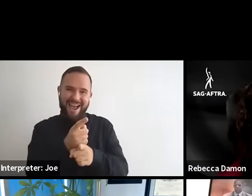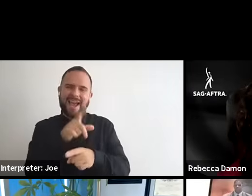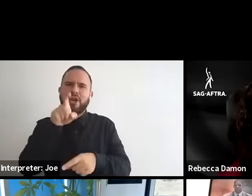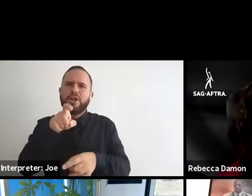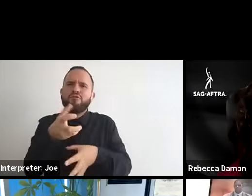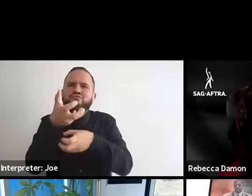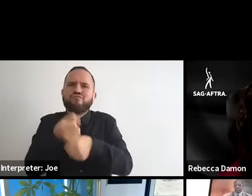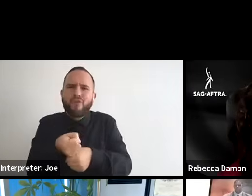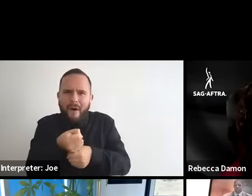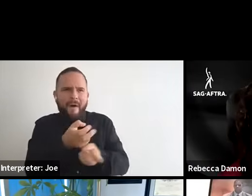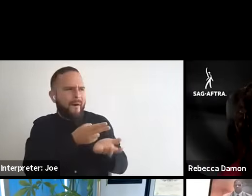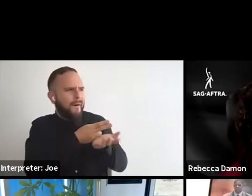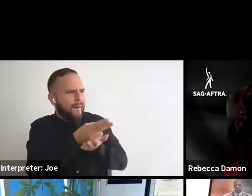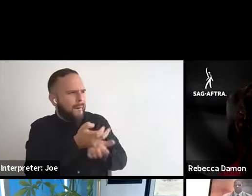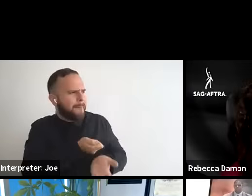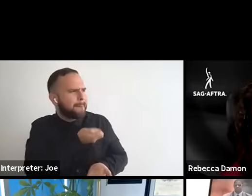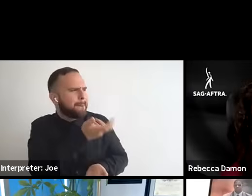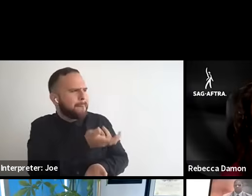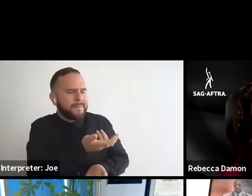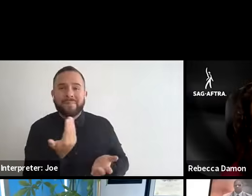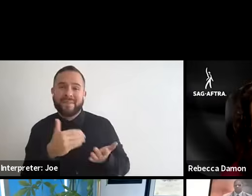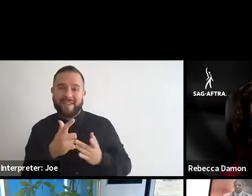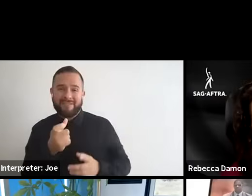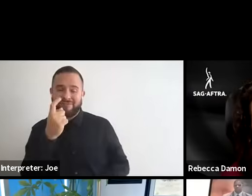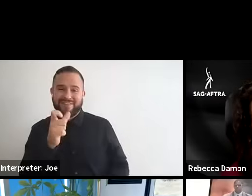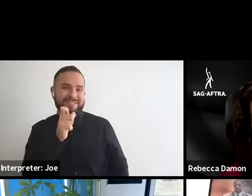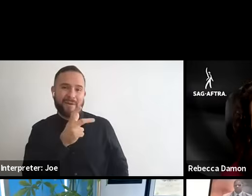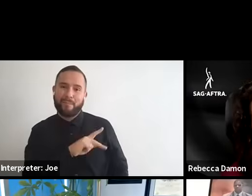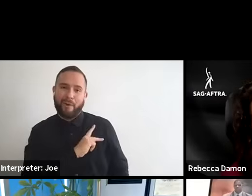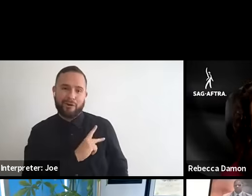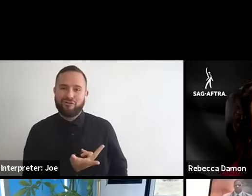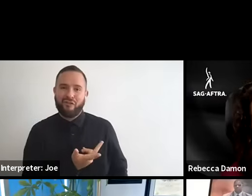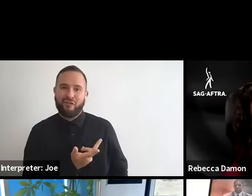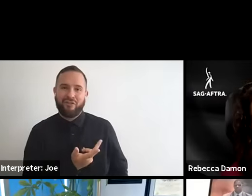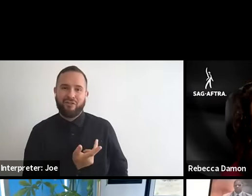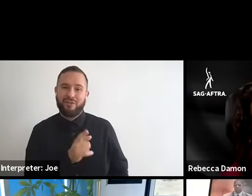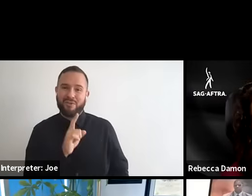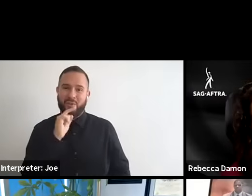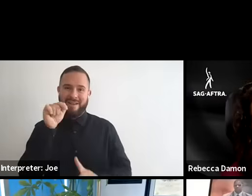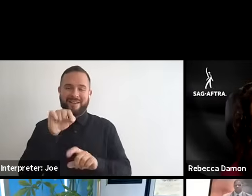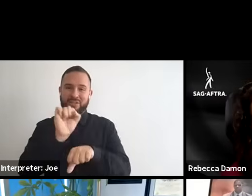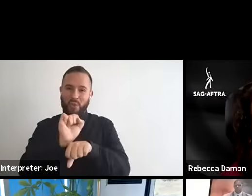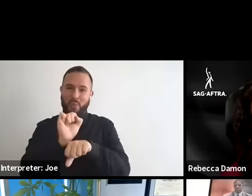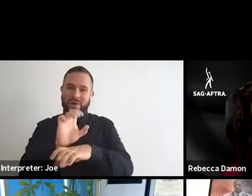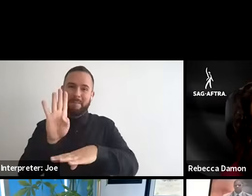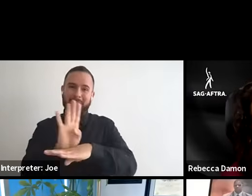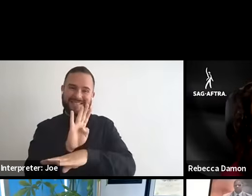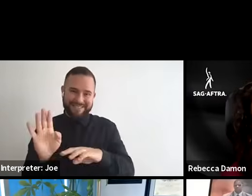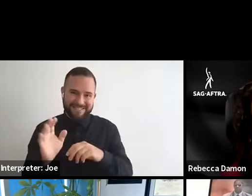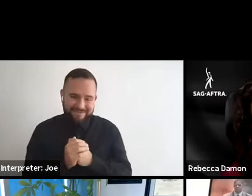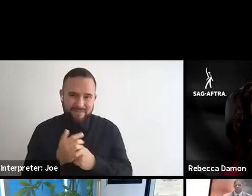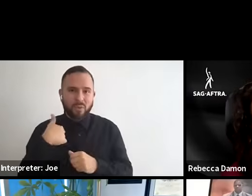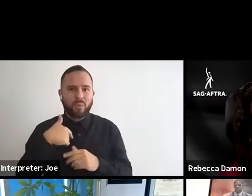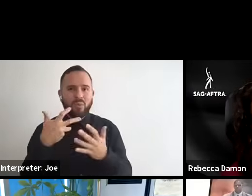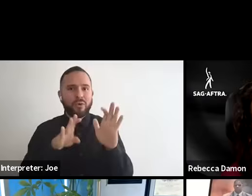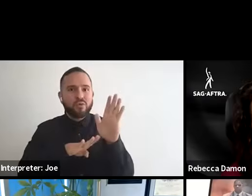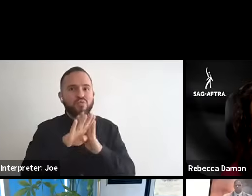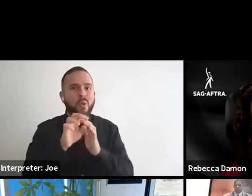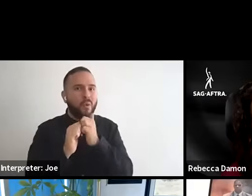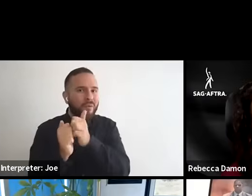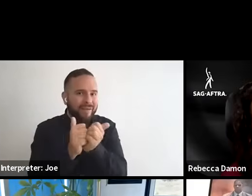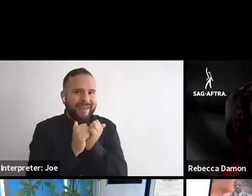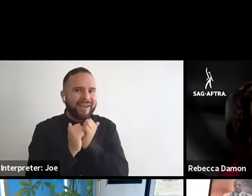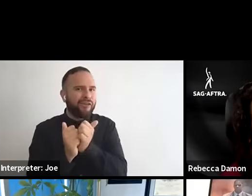at the end of the day. We all have a job to do. We all want to grow together. So, you know, that kind of level of whether